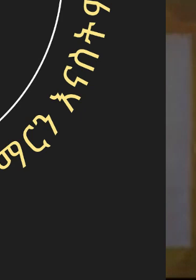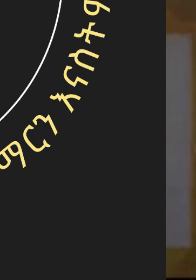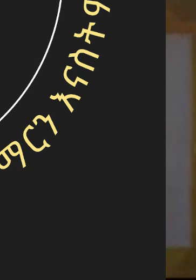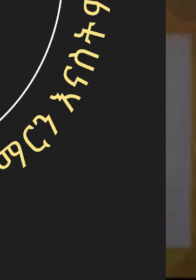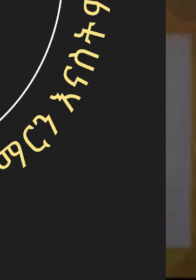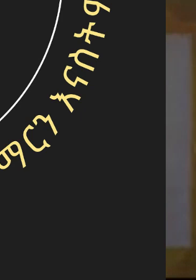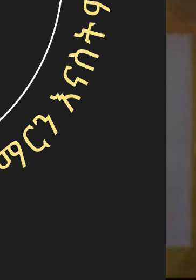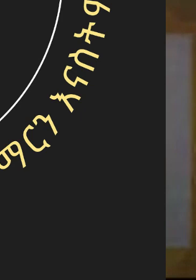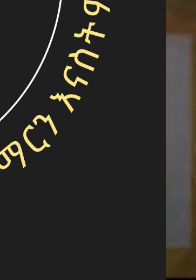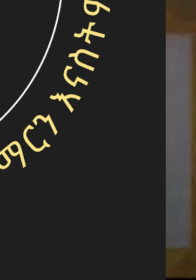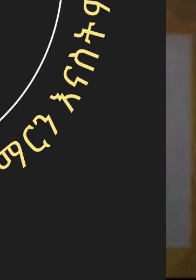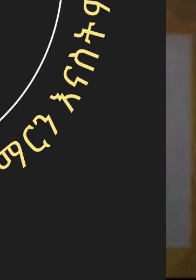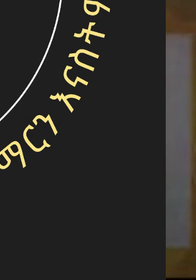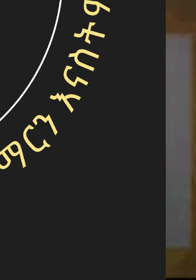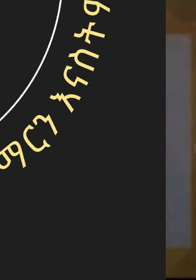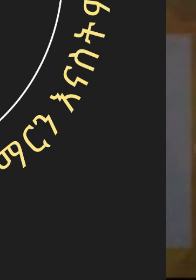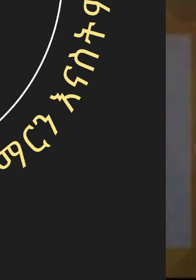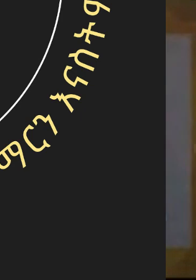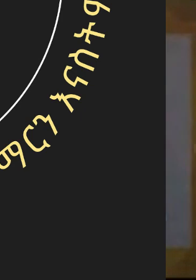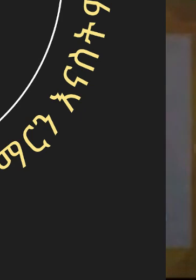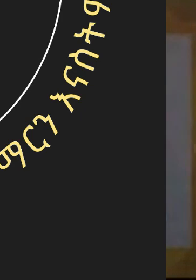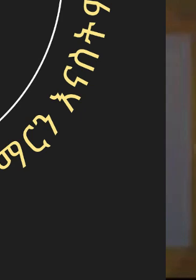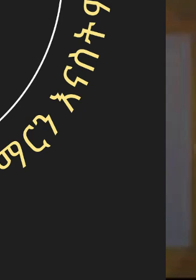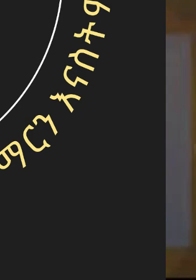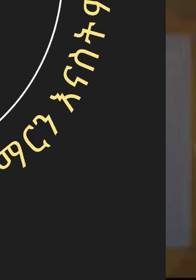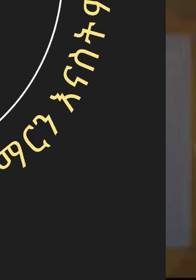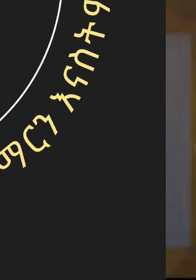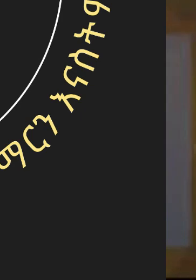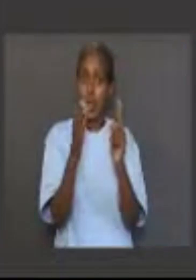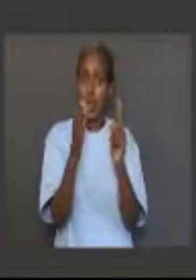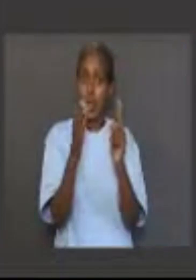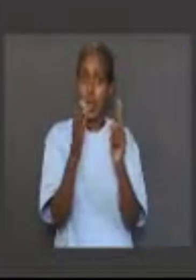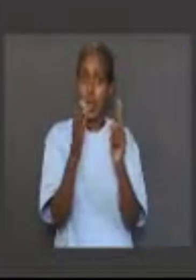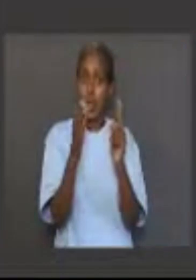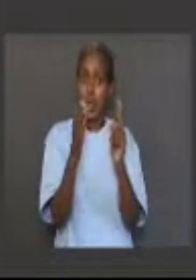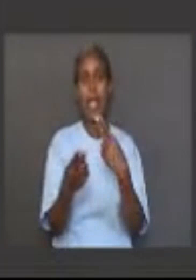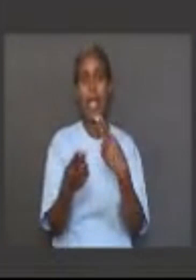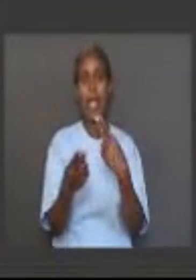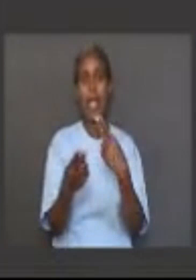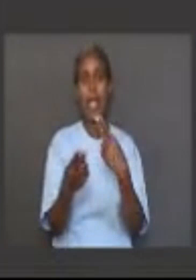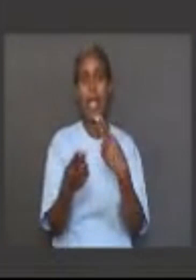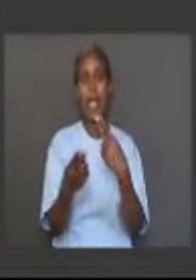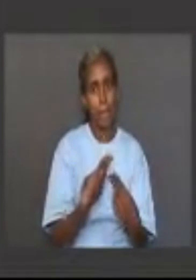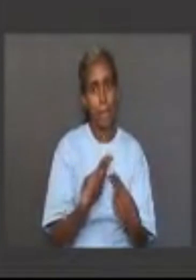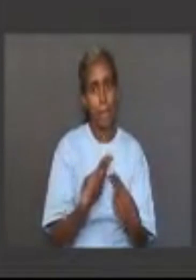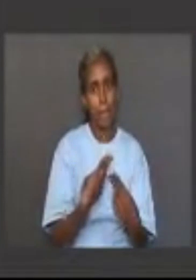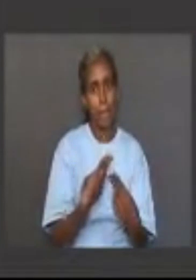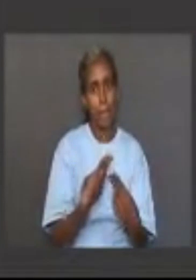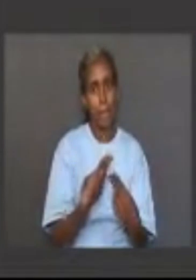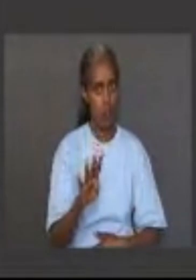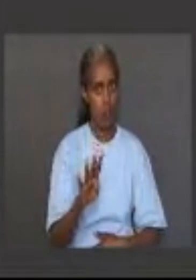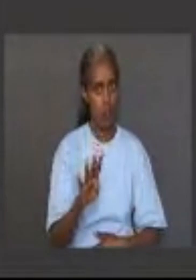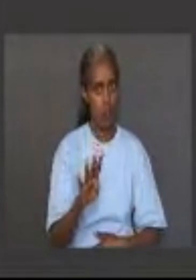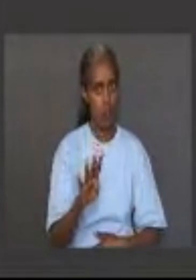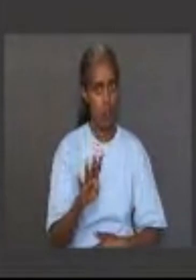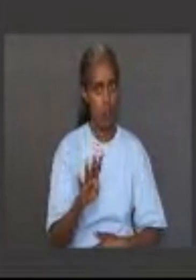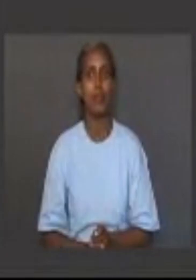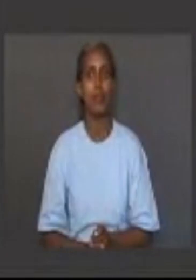to determine that G is the set containing multiples of